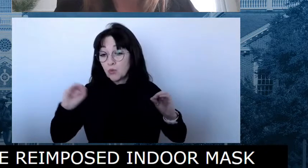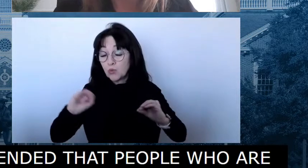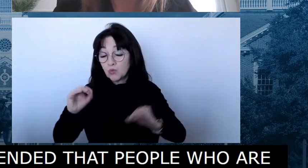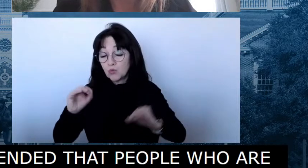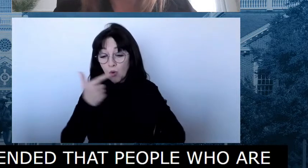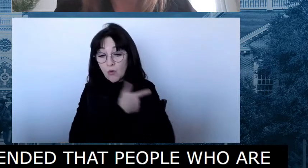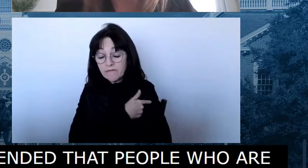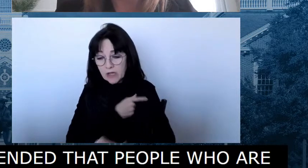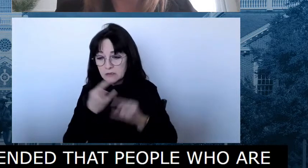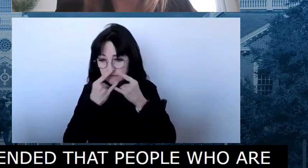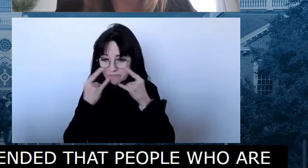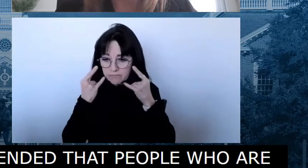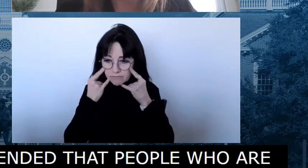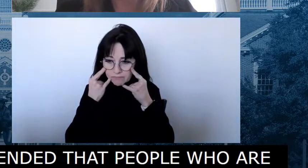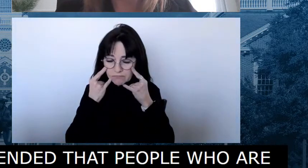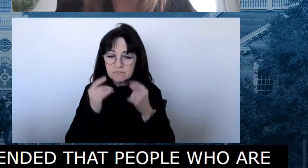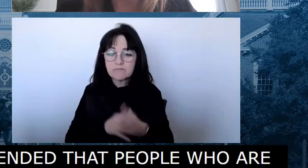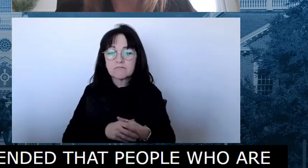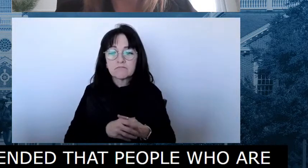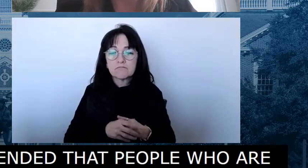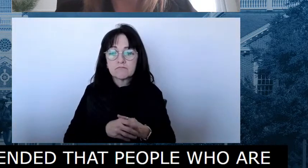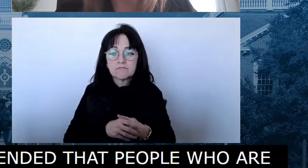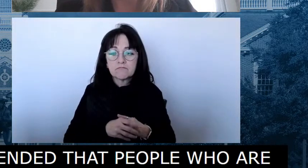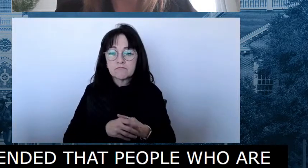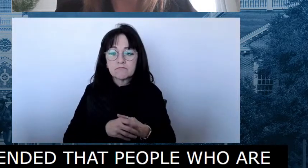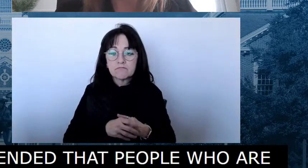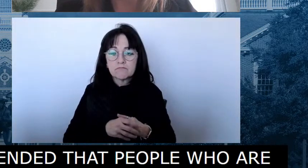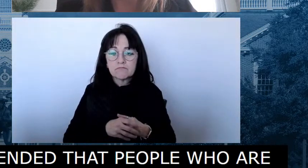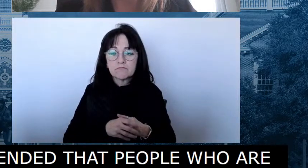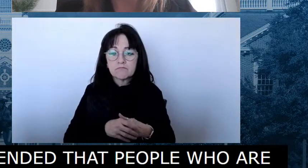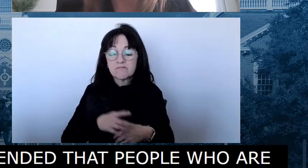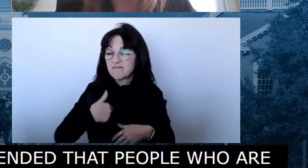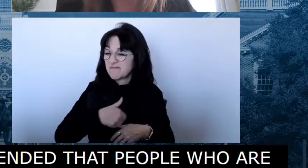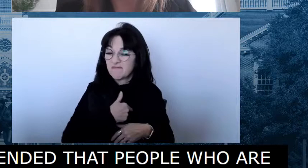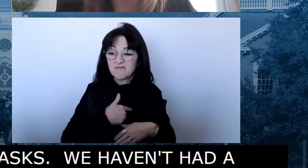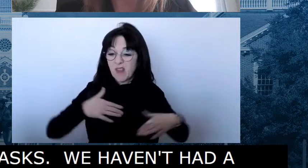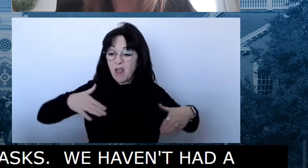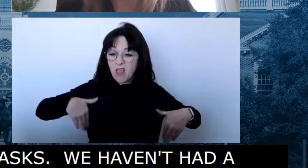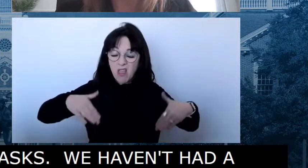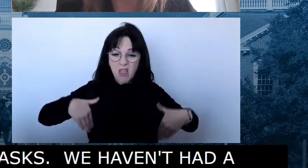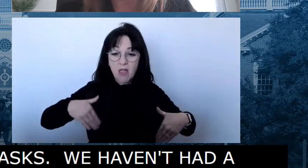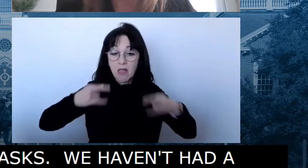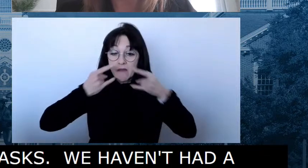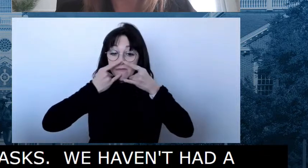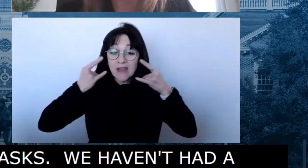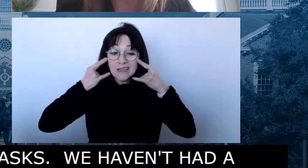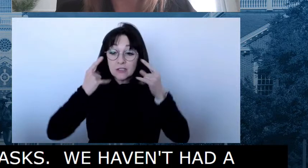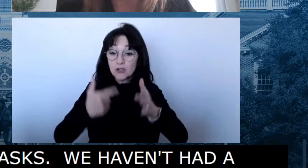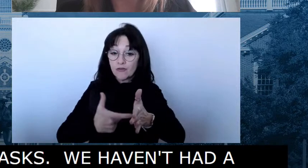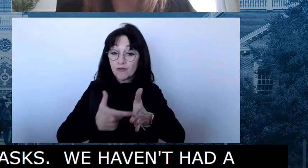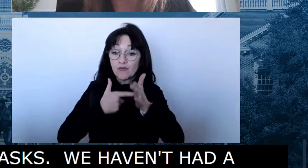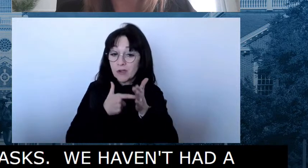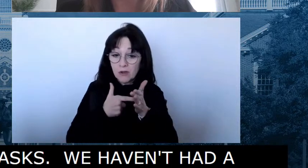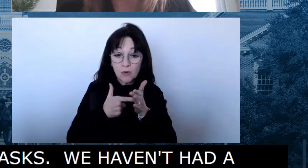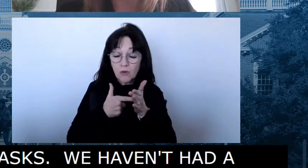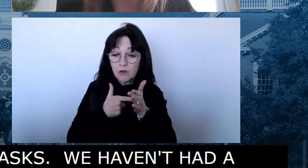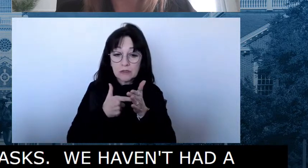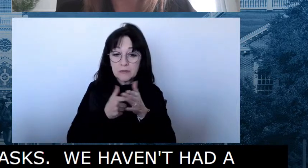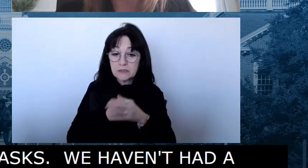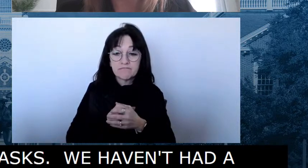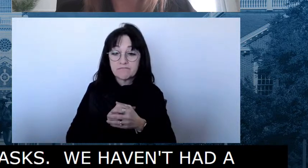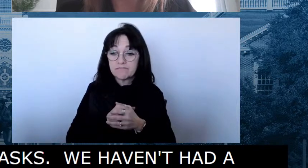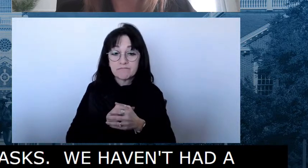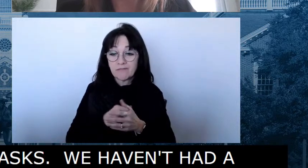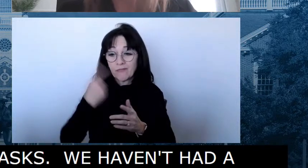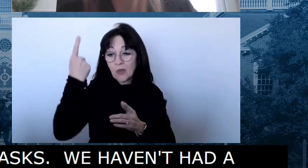haven't had a vaccination requirement, and other than that which